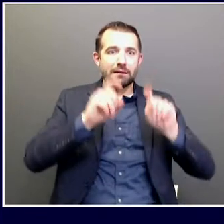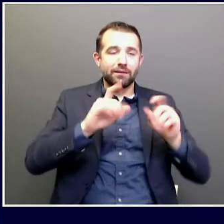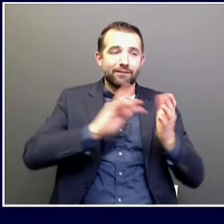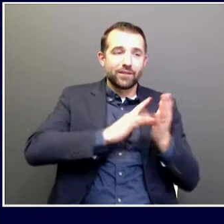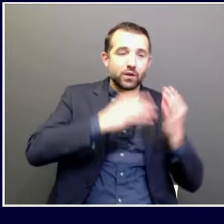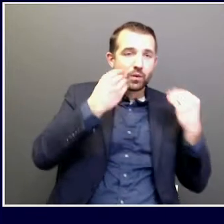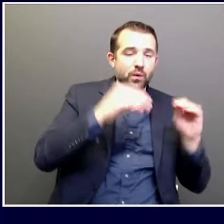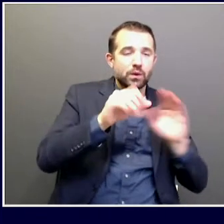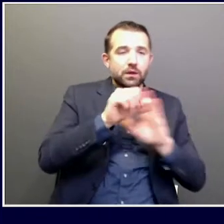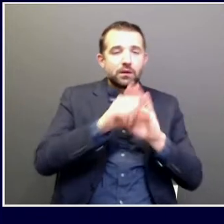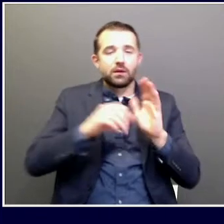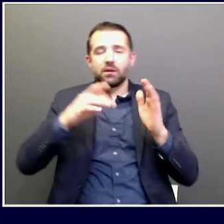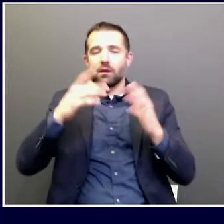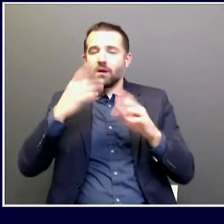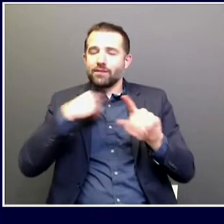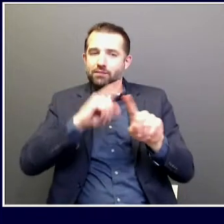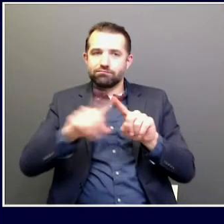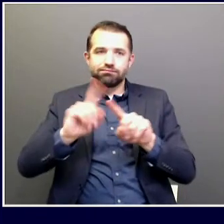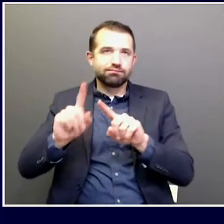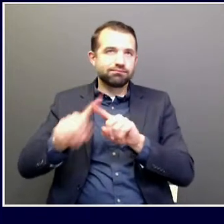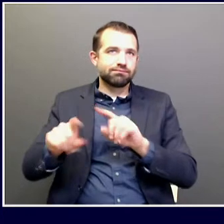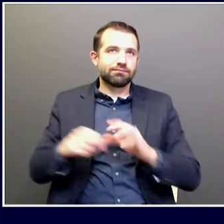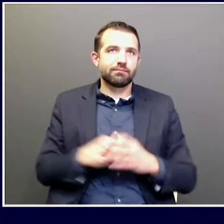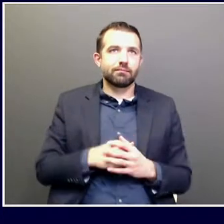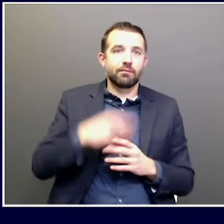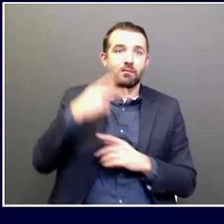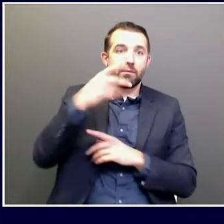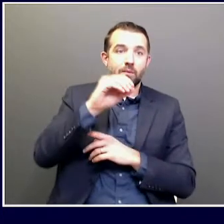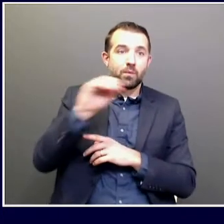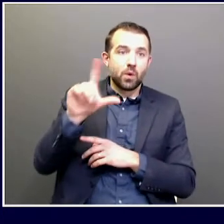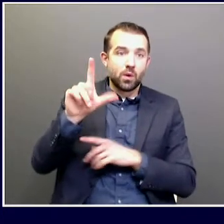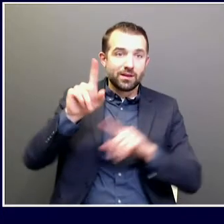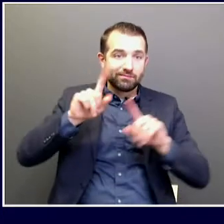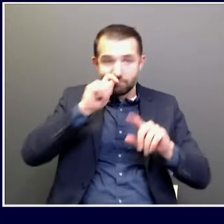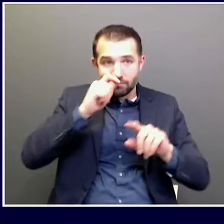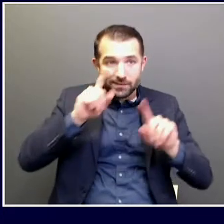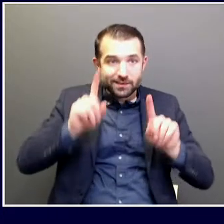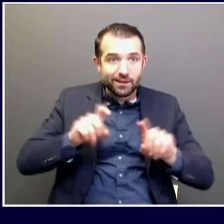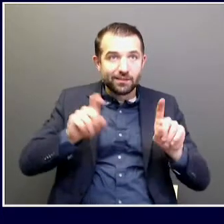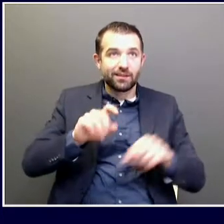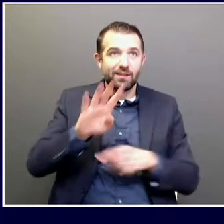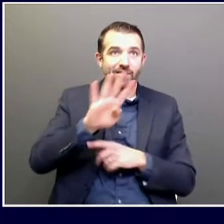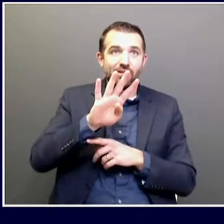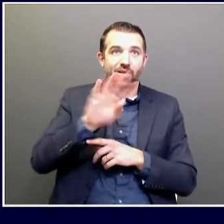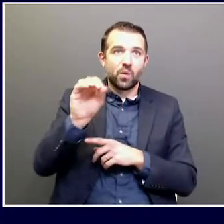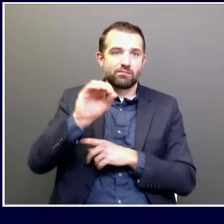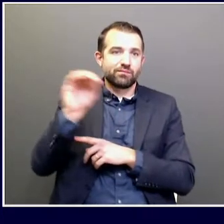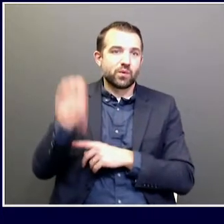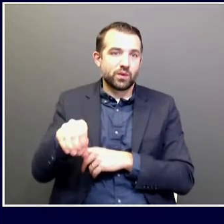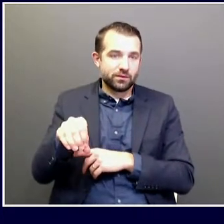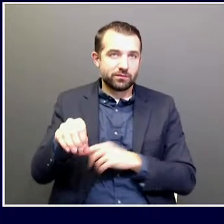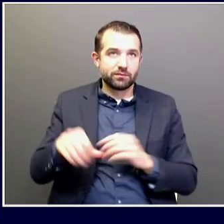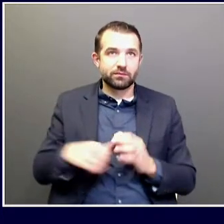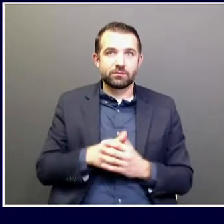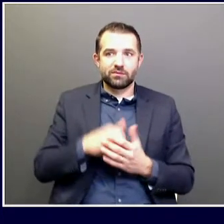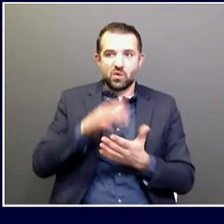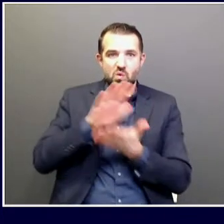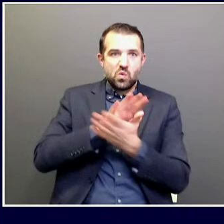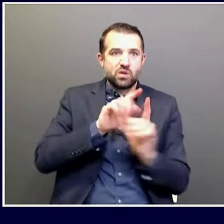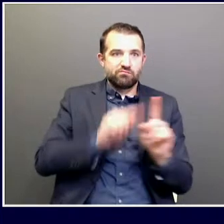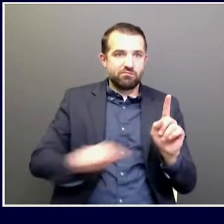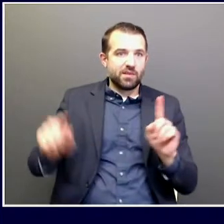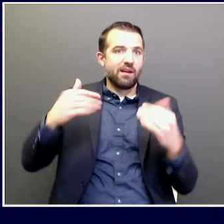and doing our pool testing. I think it's about 40% of the schools right now have pool testing, which is helping keep kids in school.